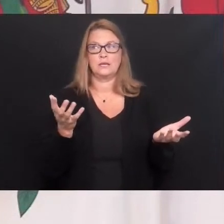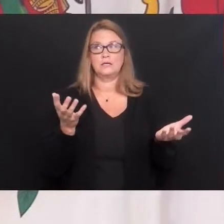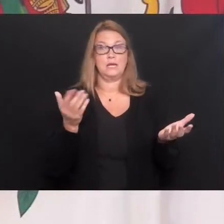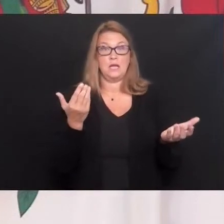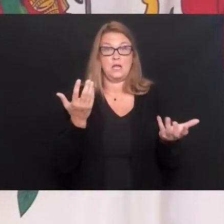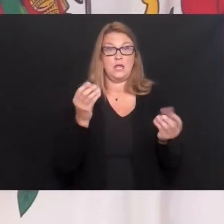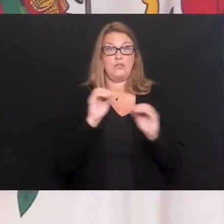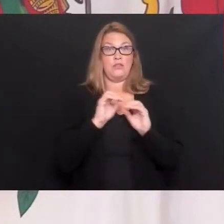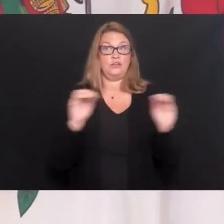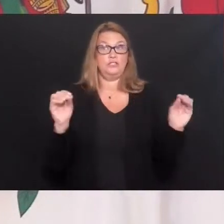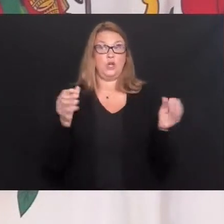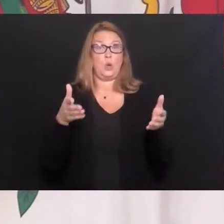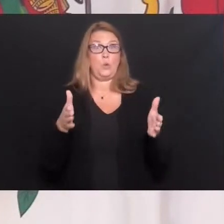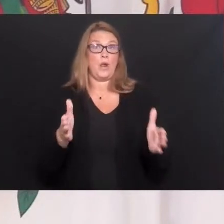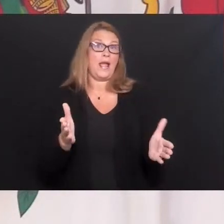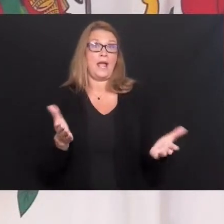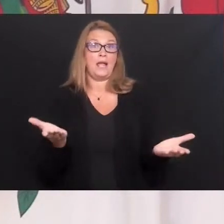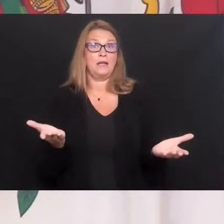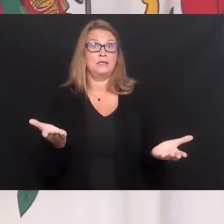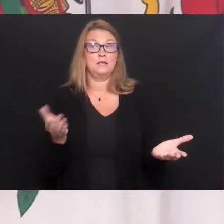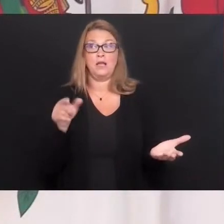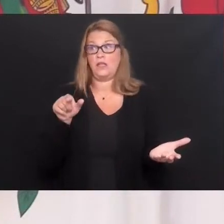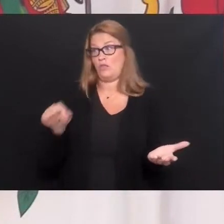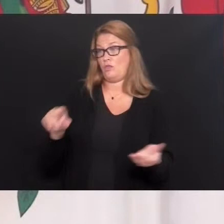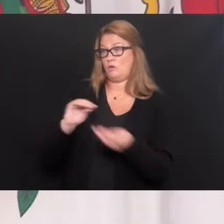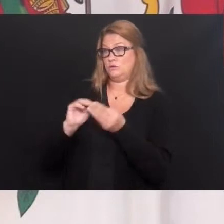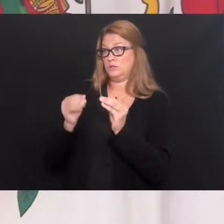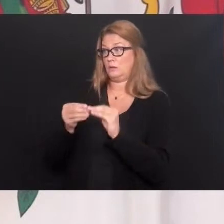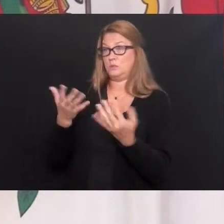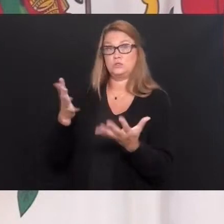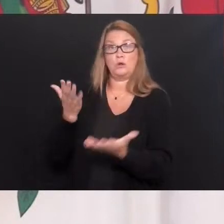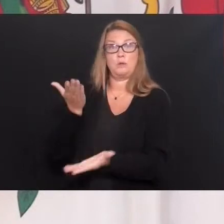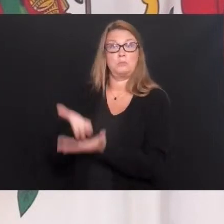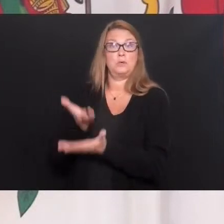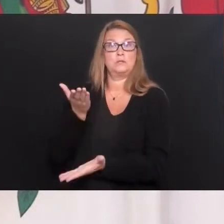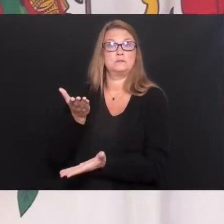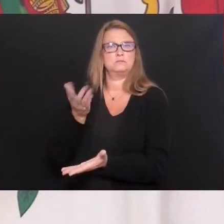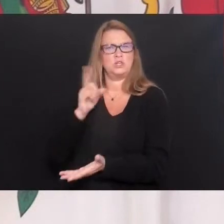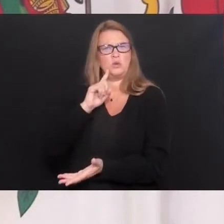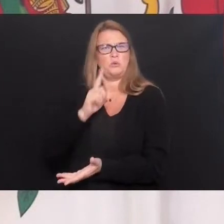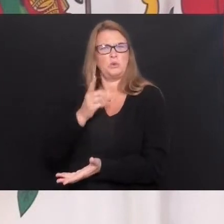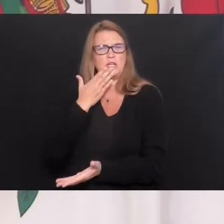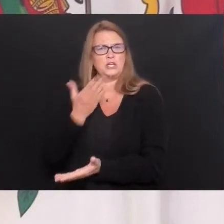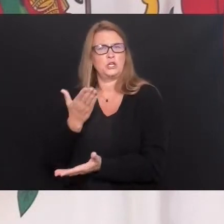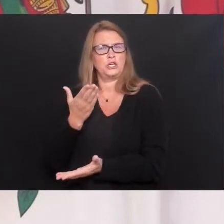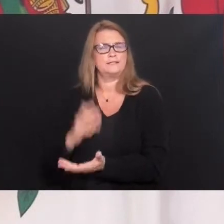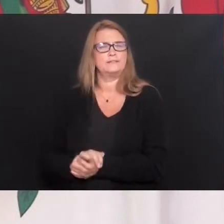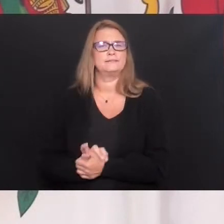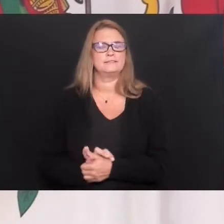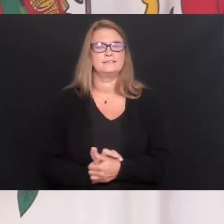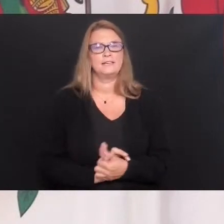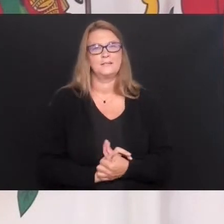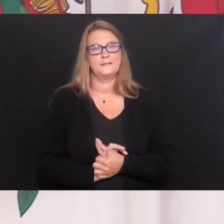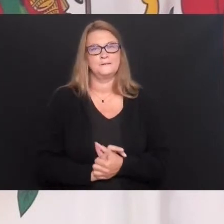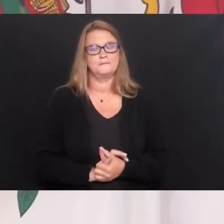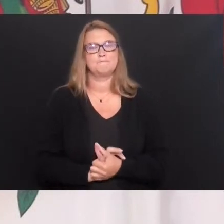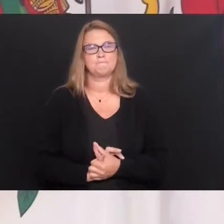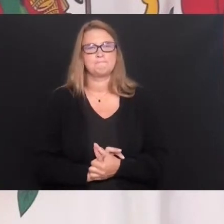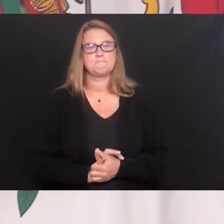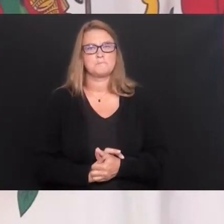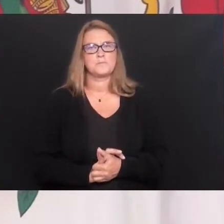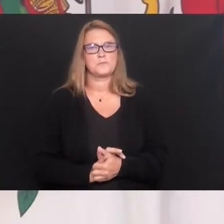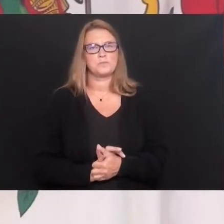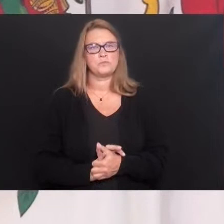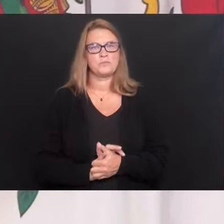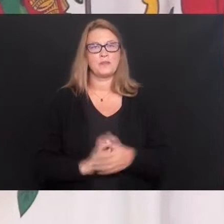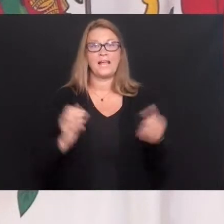way. There's no way on earth you can look at these numbers and not say super success and everything. And so in that, the whole